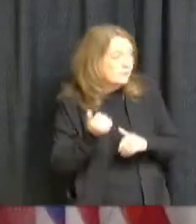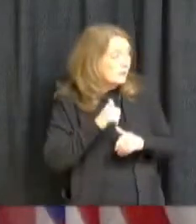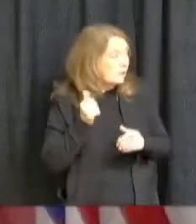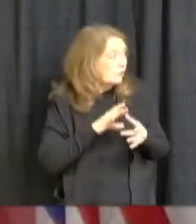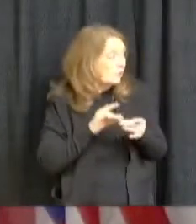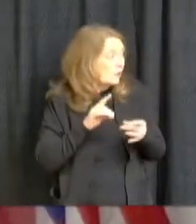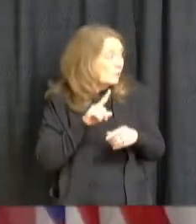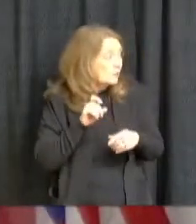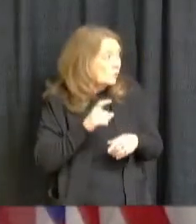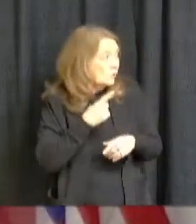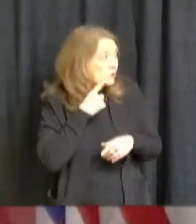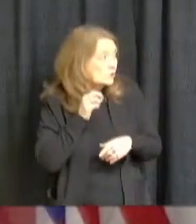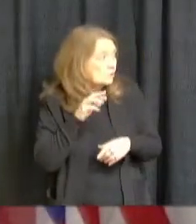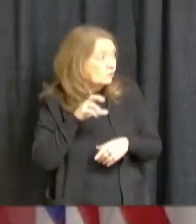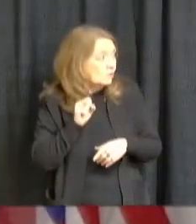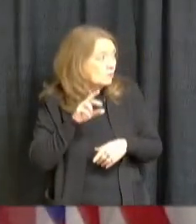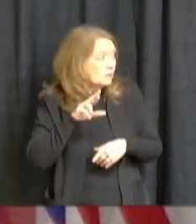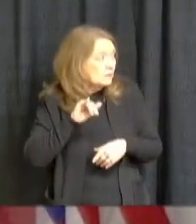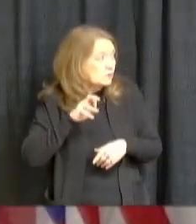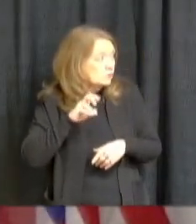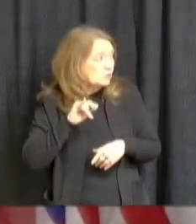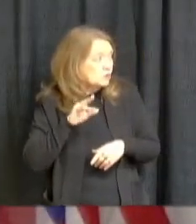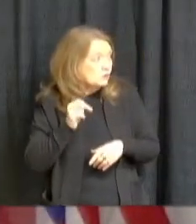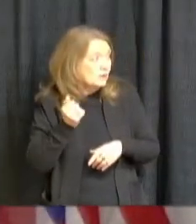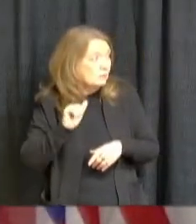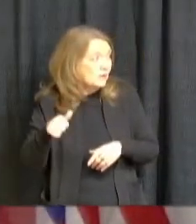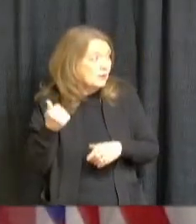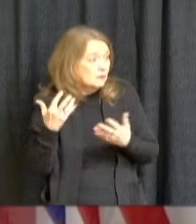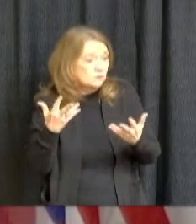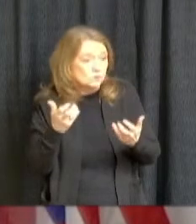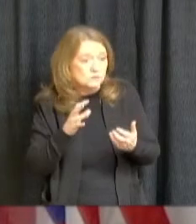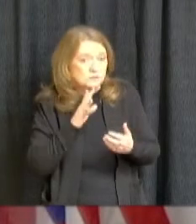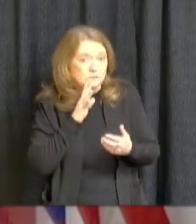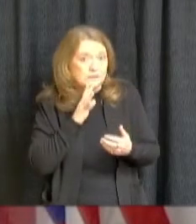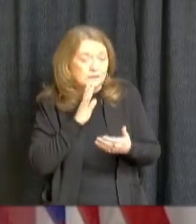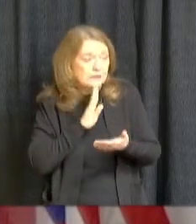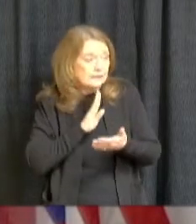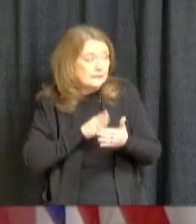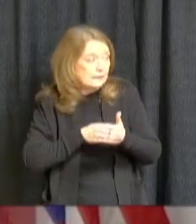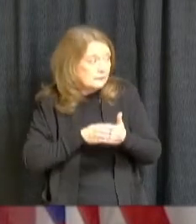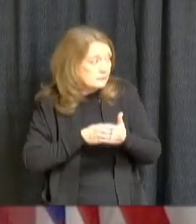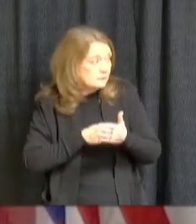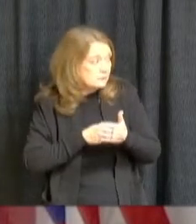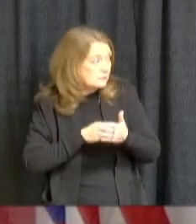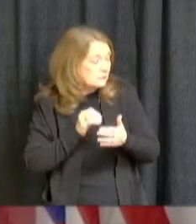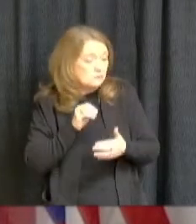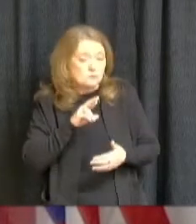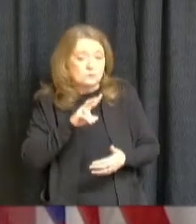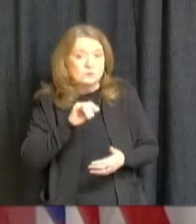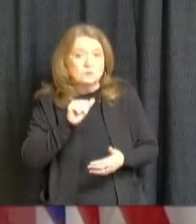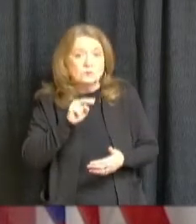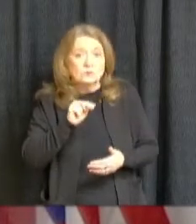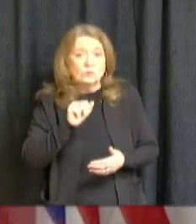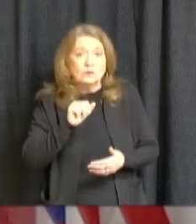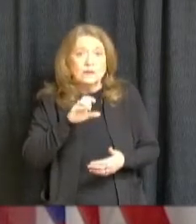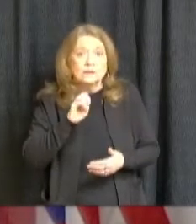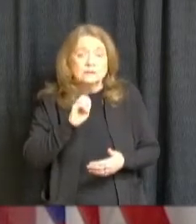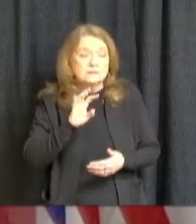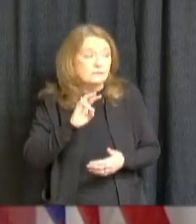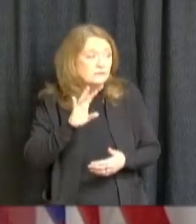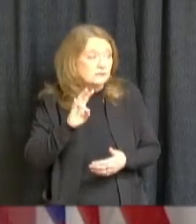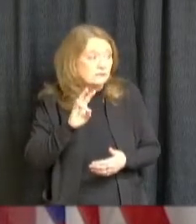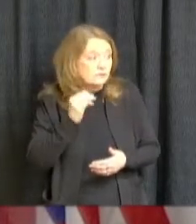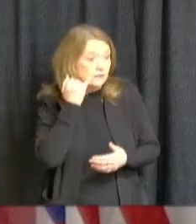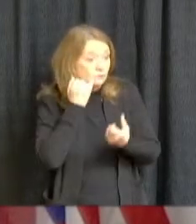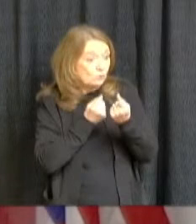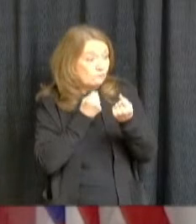comment or question for Ms. Richardson? Seeing none, anyone else in the audience wish to speak against ordinance 77? If you're in